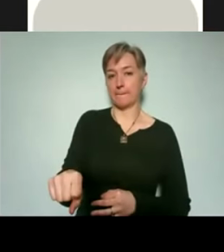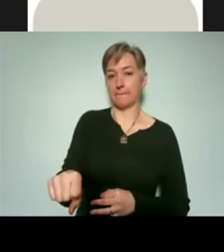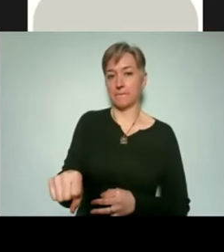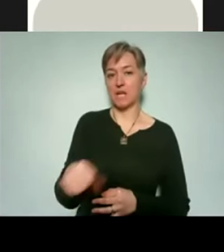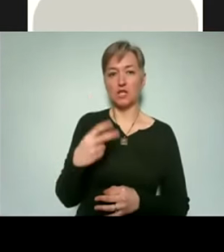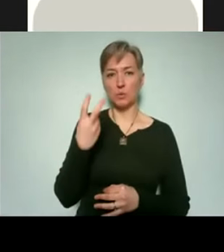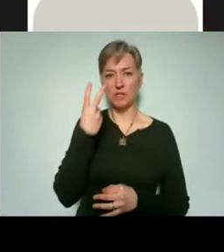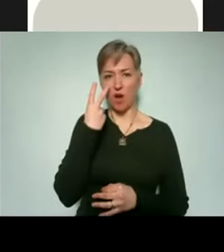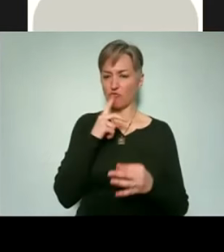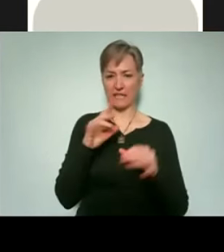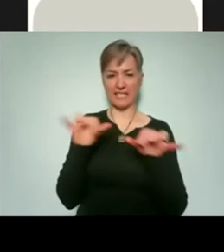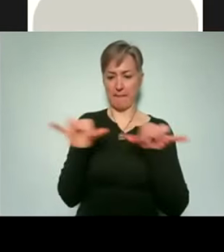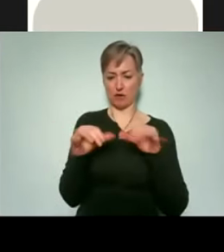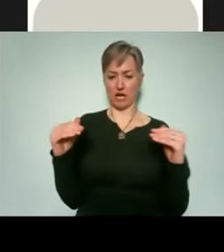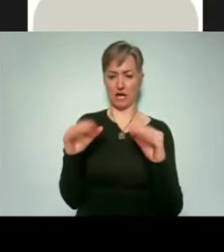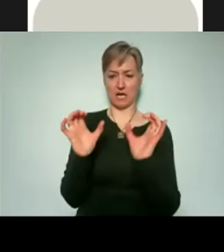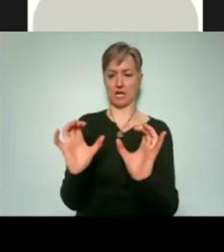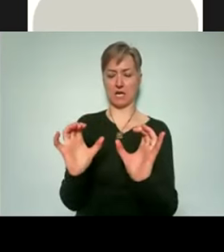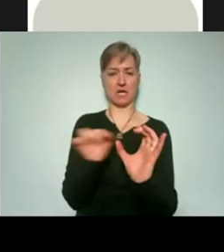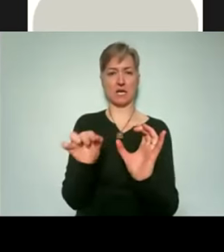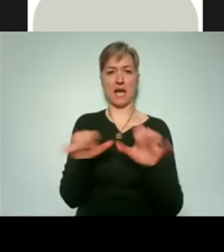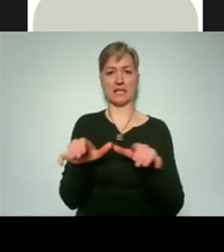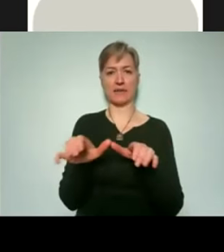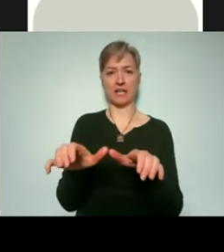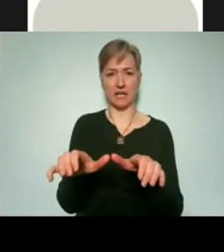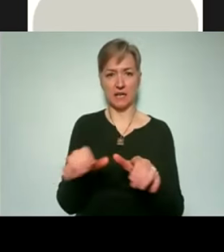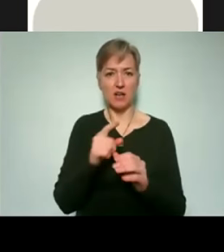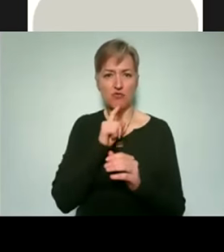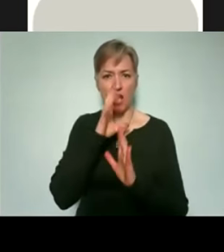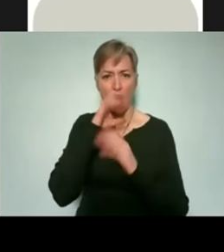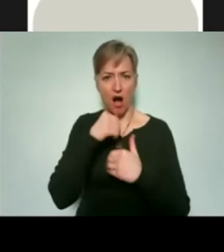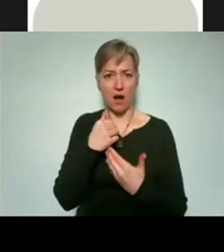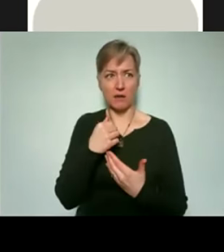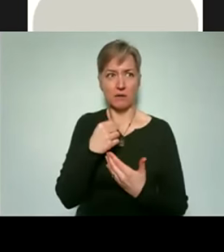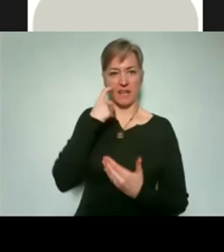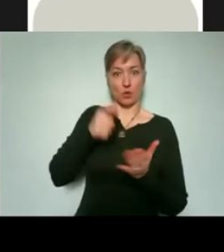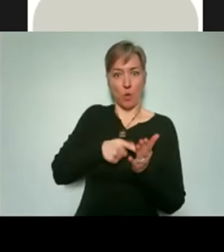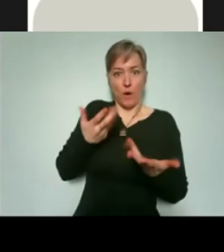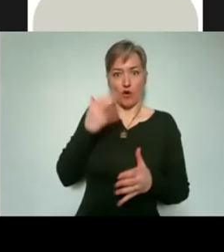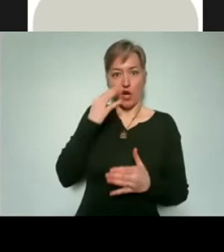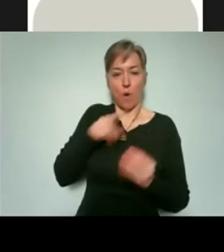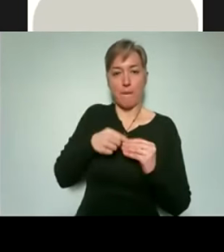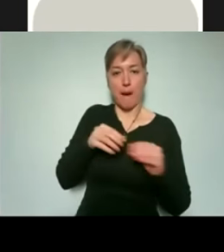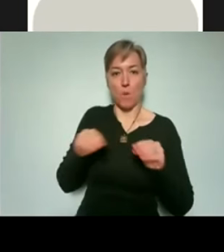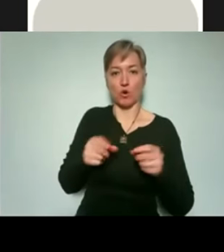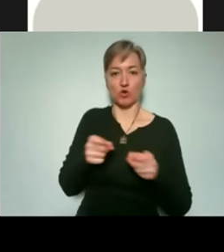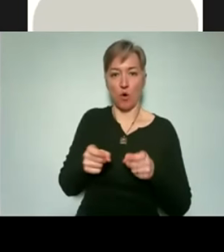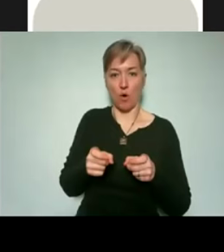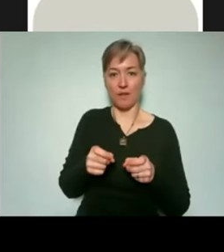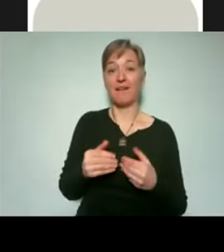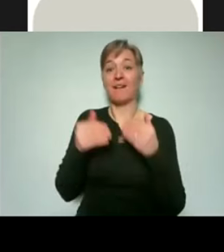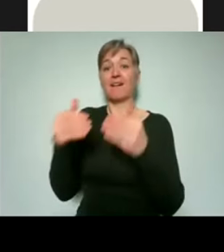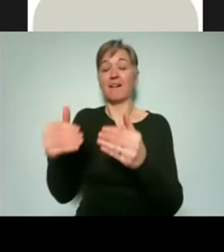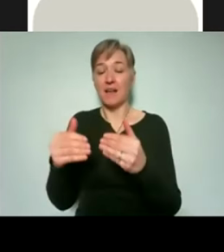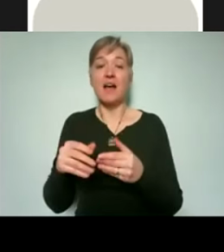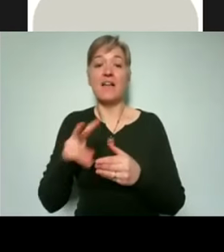left and the right, which seems a little odd given what we know about motor control. And then finally, this one's really weird. This is the variance explained by the nose